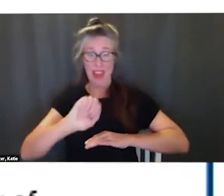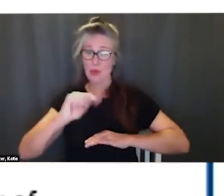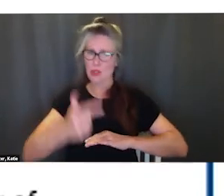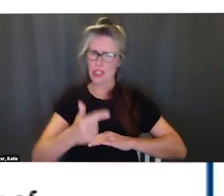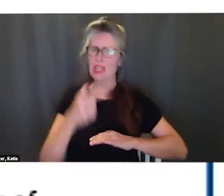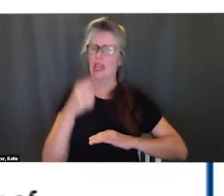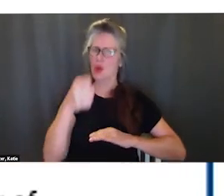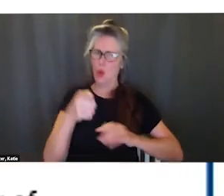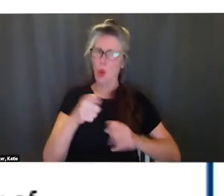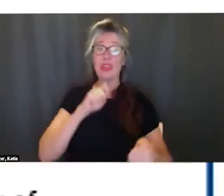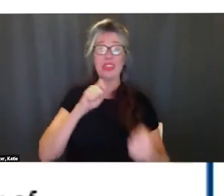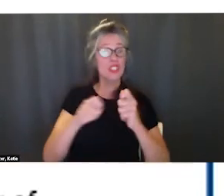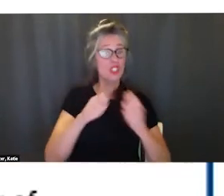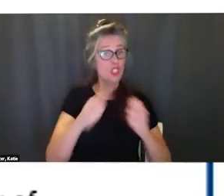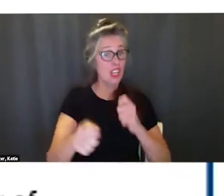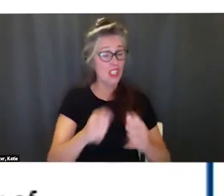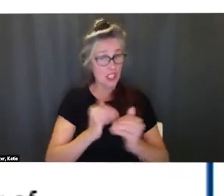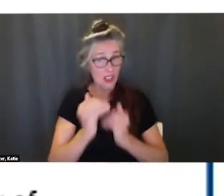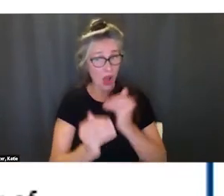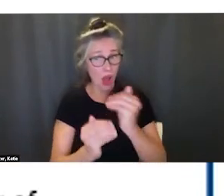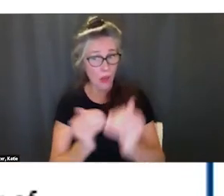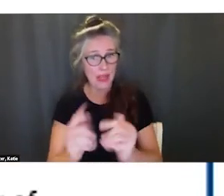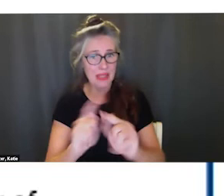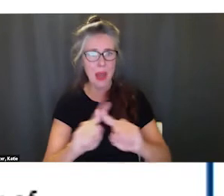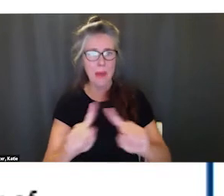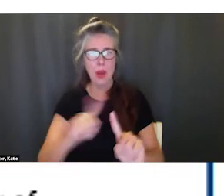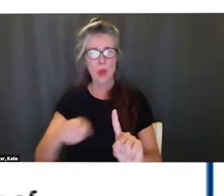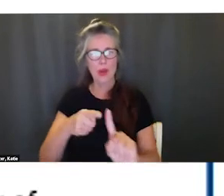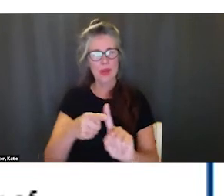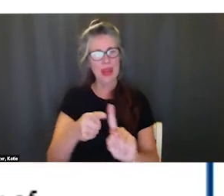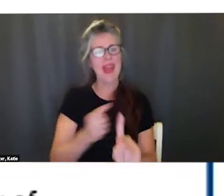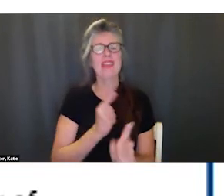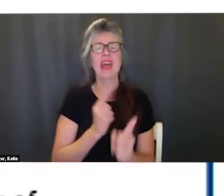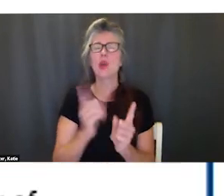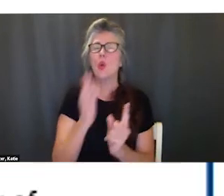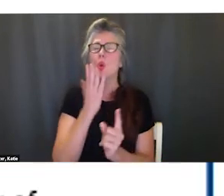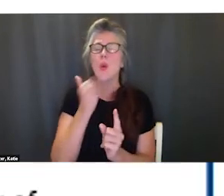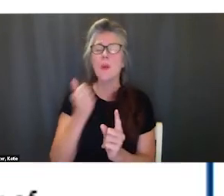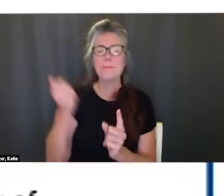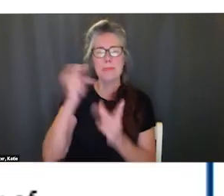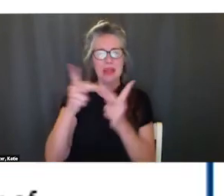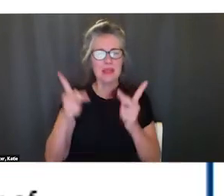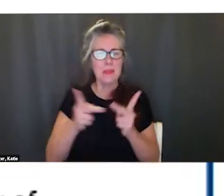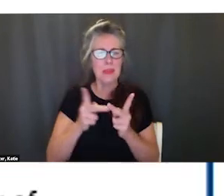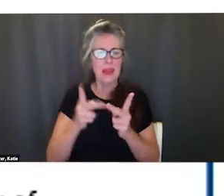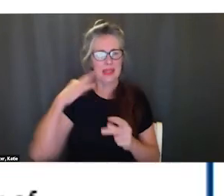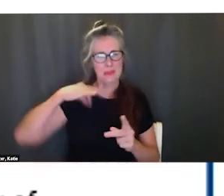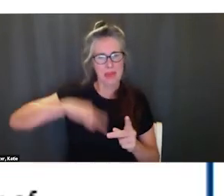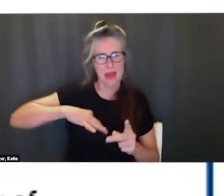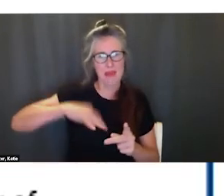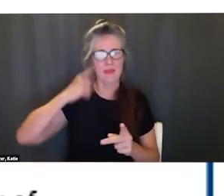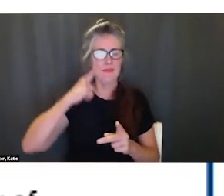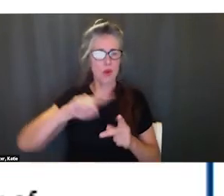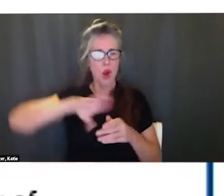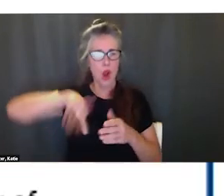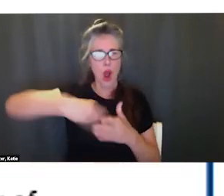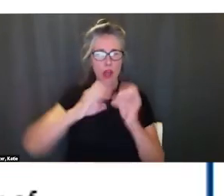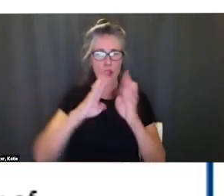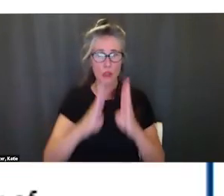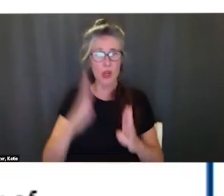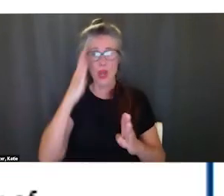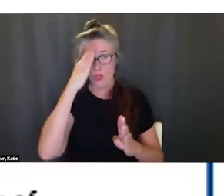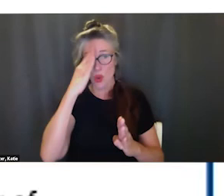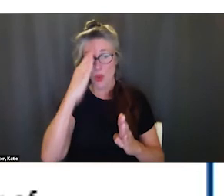evolving. But at the end of the day, as we pursue that sweet spot for all students, knowing that it is a